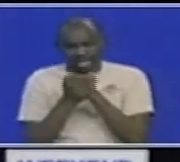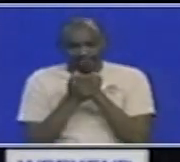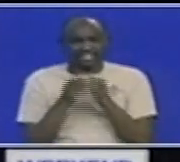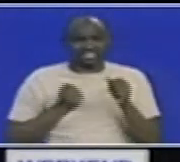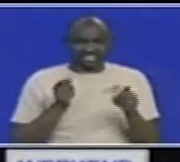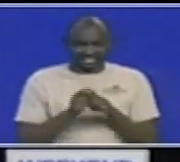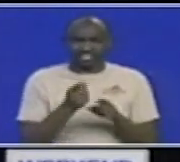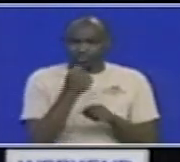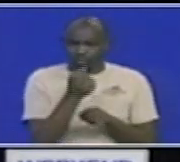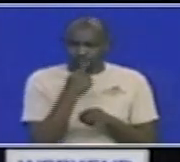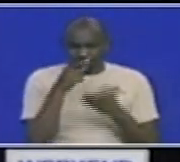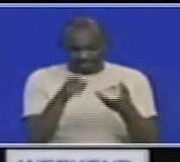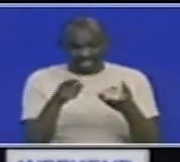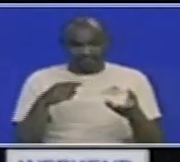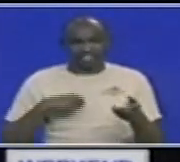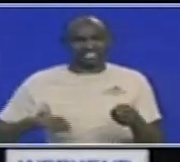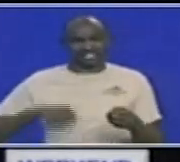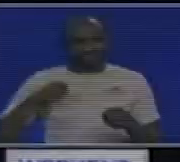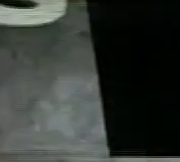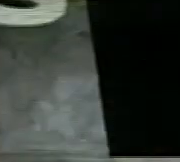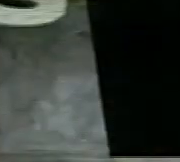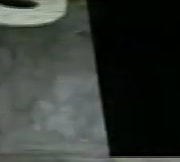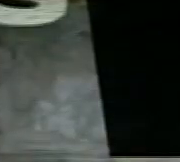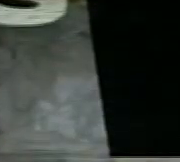expenses. He is our survivor this week.